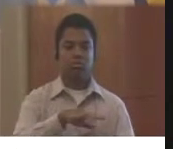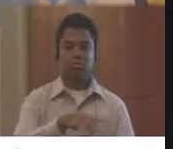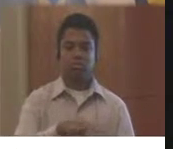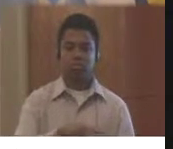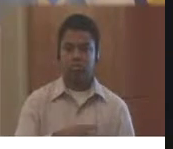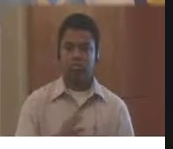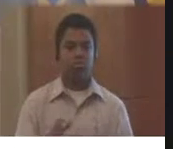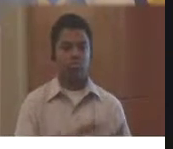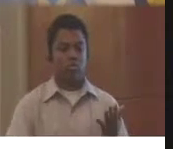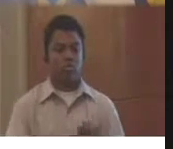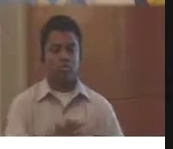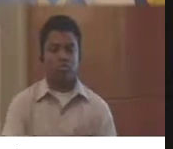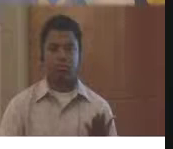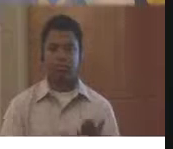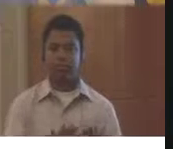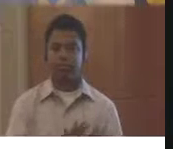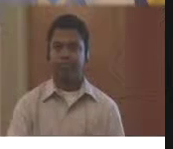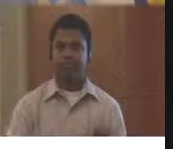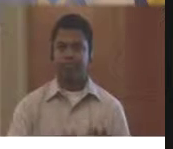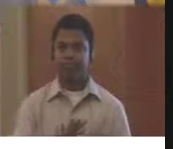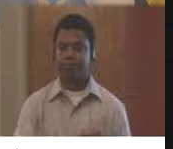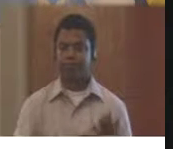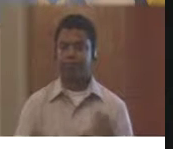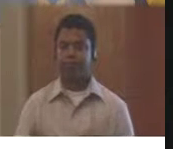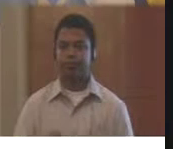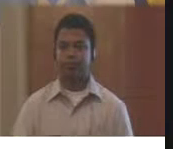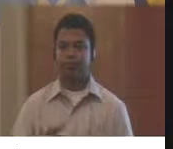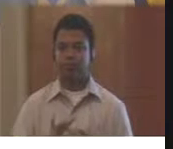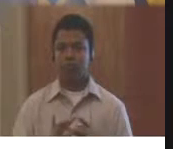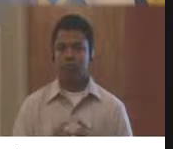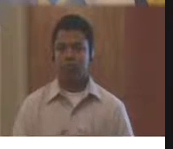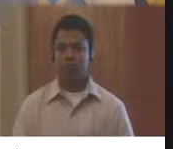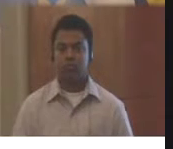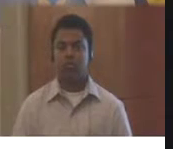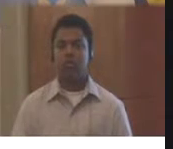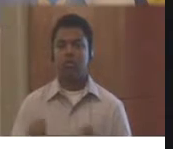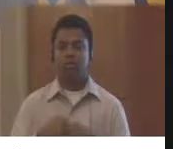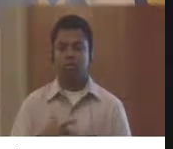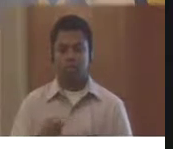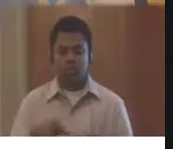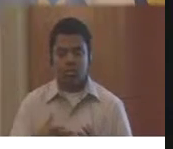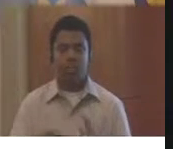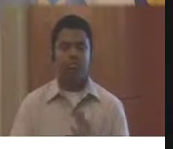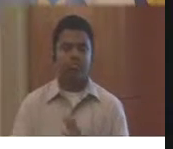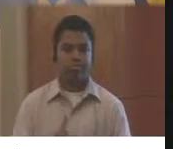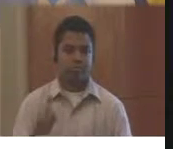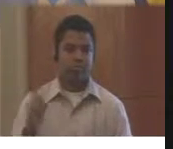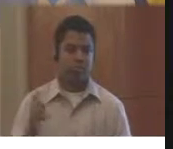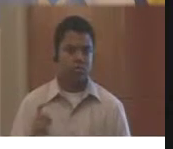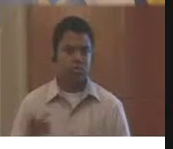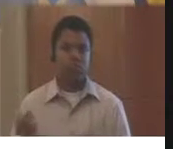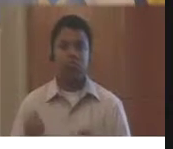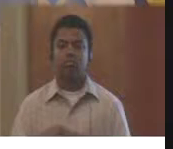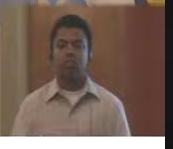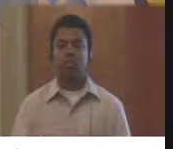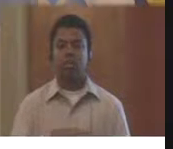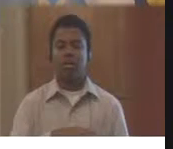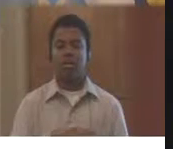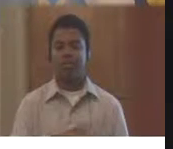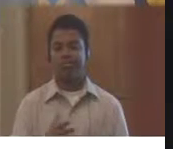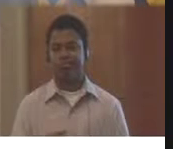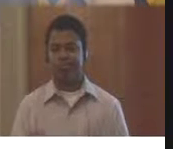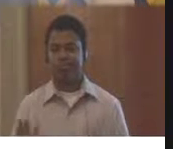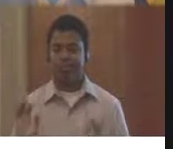and risk management, disaster risk management. Resilience must be understood as a factor for development, not just mitigation of risk.